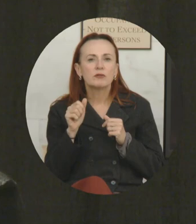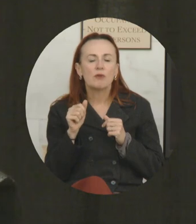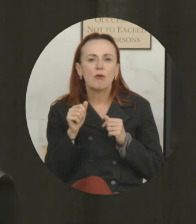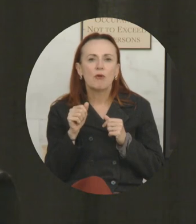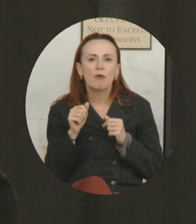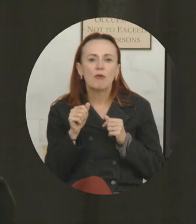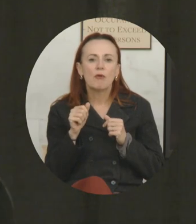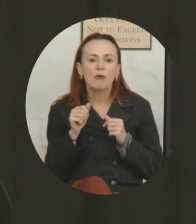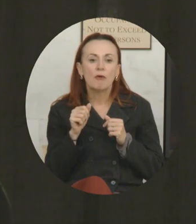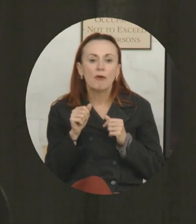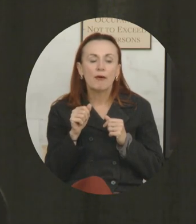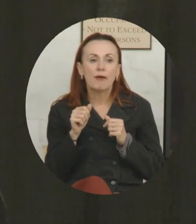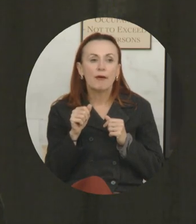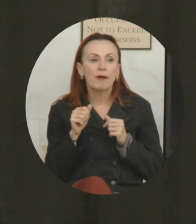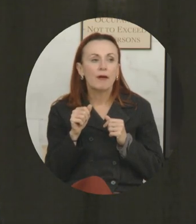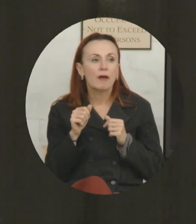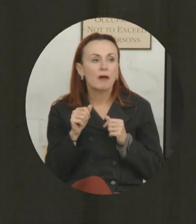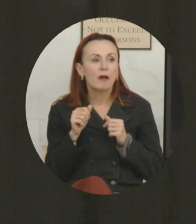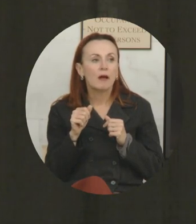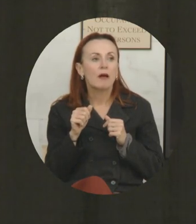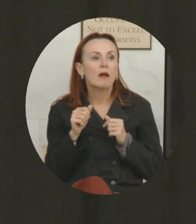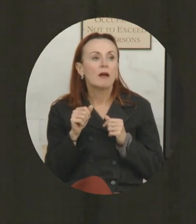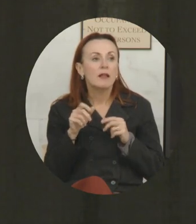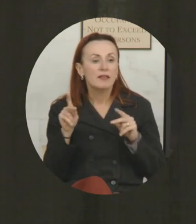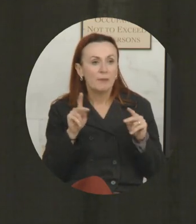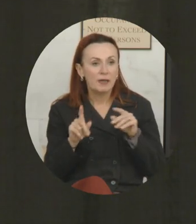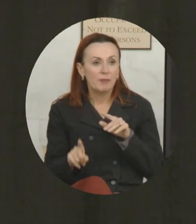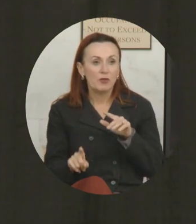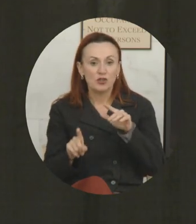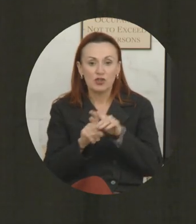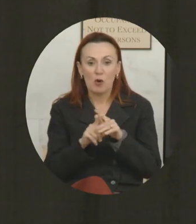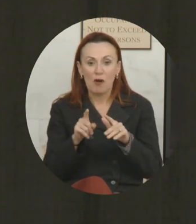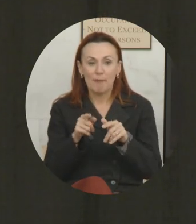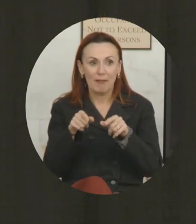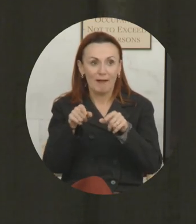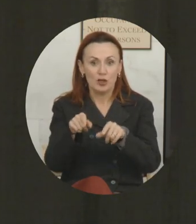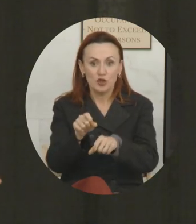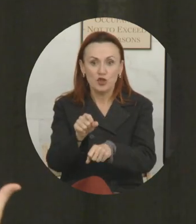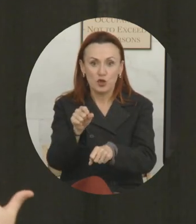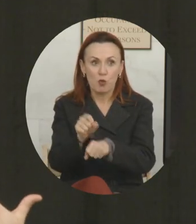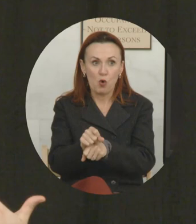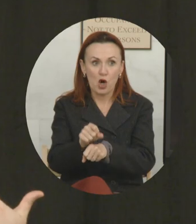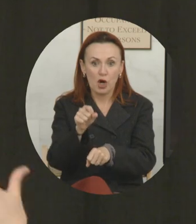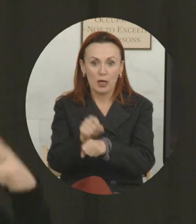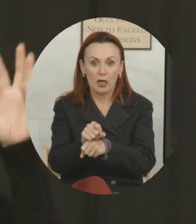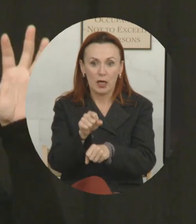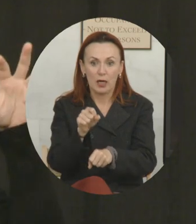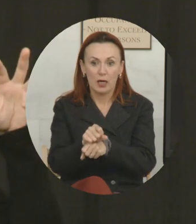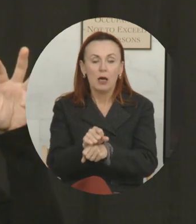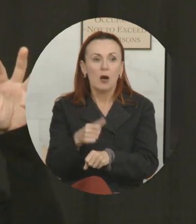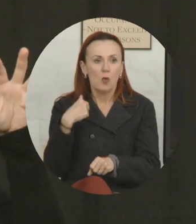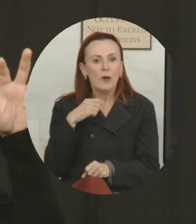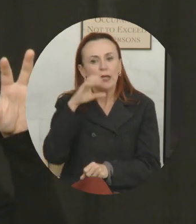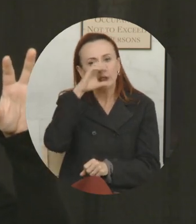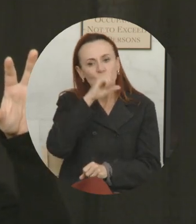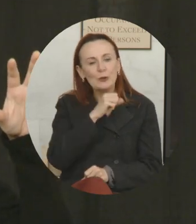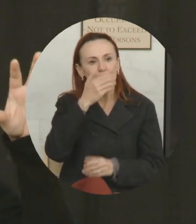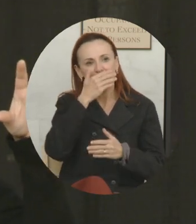of assuming the best in the people who showed up to an emergency, even in retrospect on the